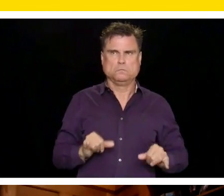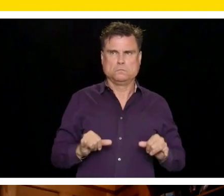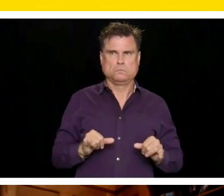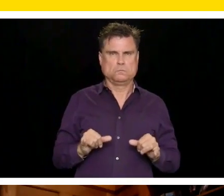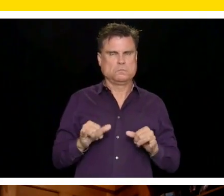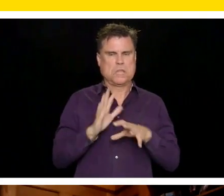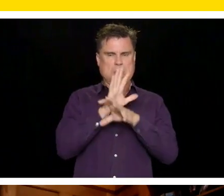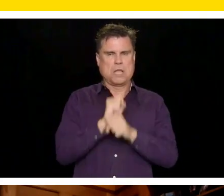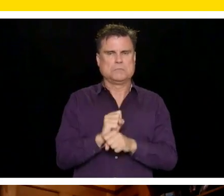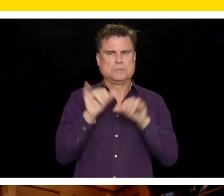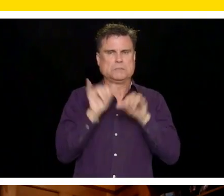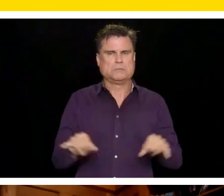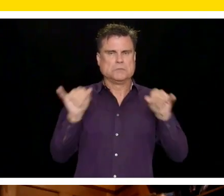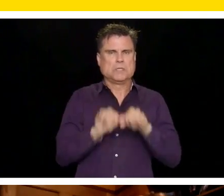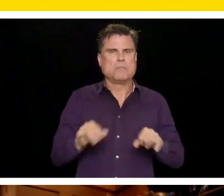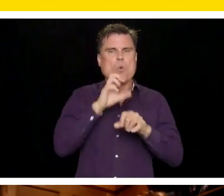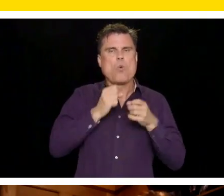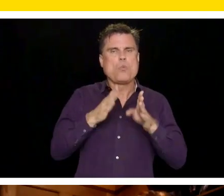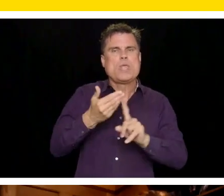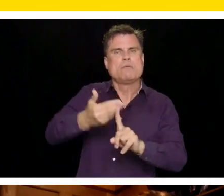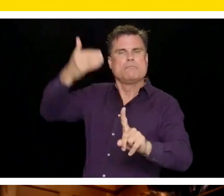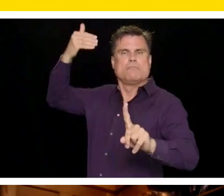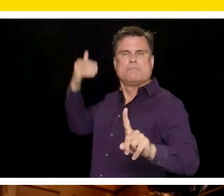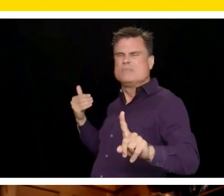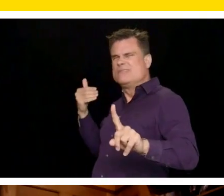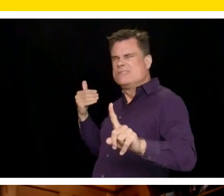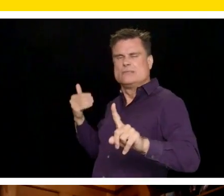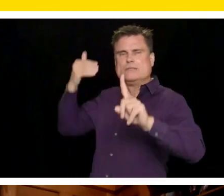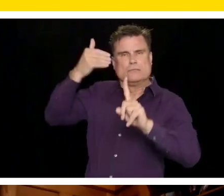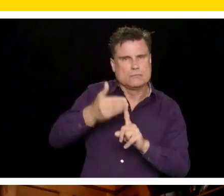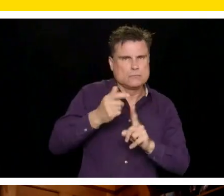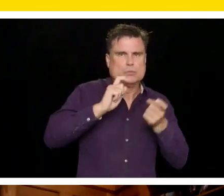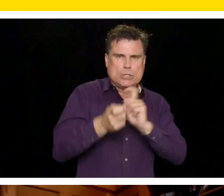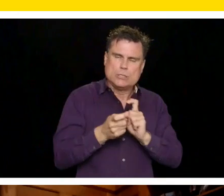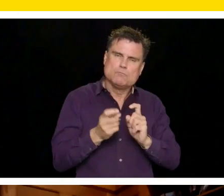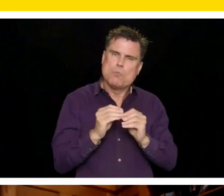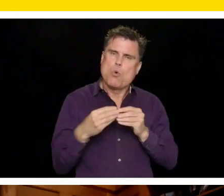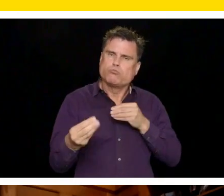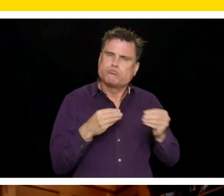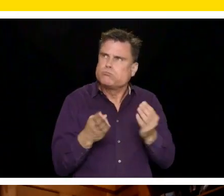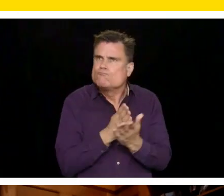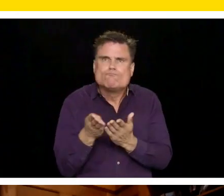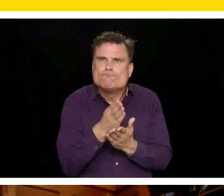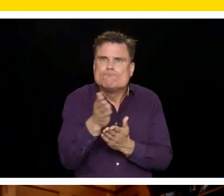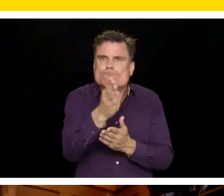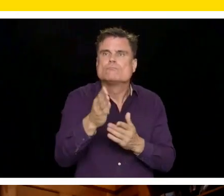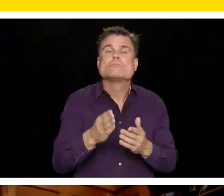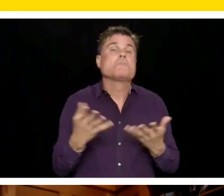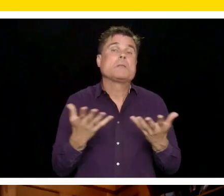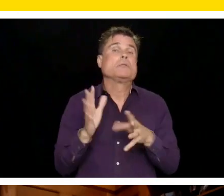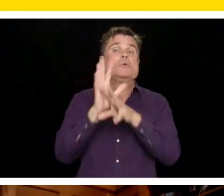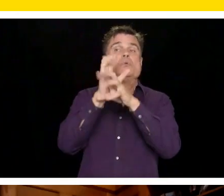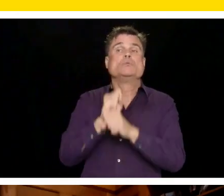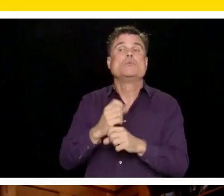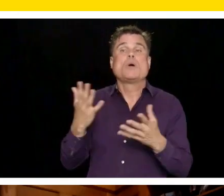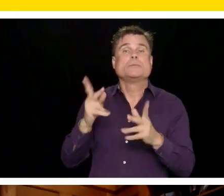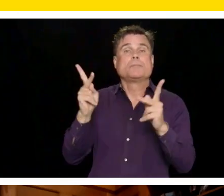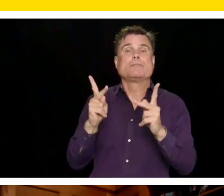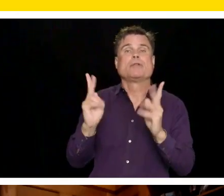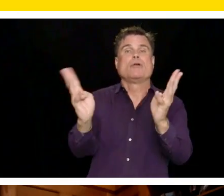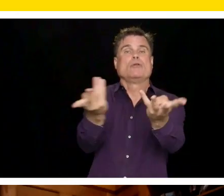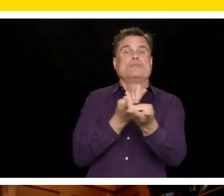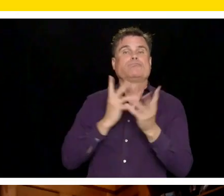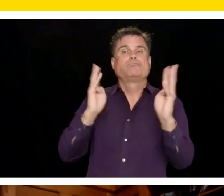businesses have shifted to selling online, and they hadn't done that prior, which is great. And then I also encourage you to take advantage of